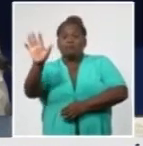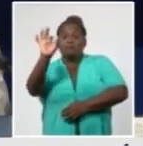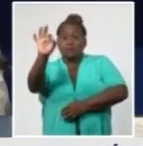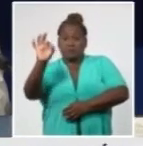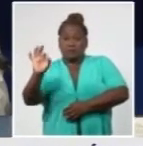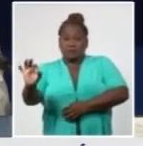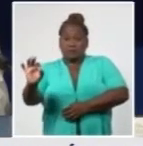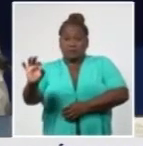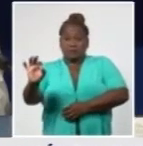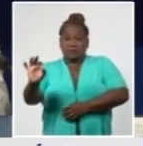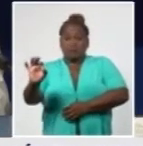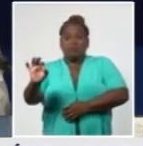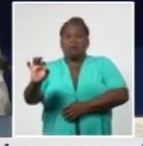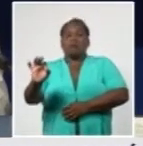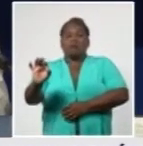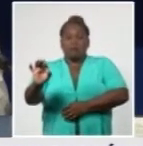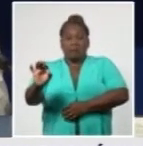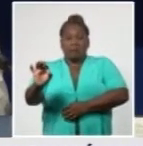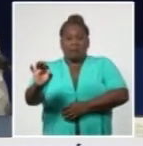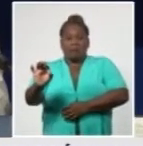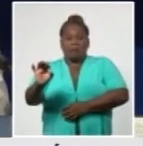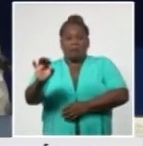analysis of these samples,